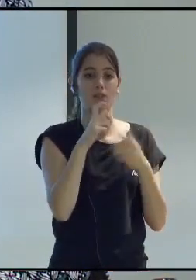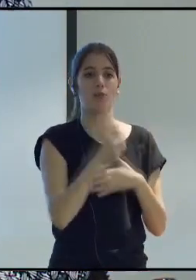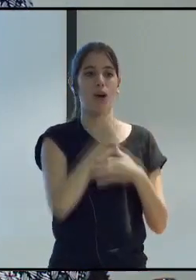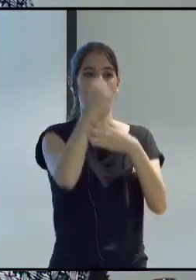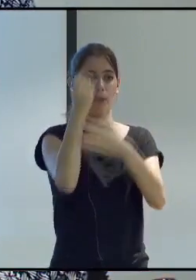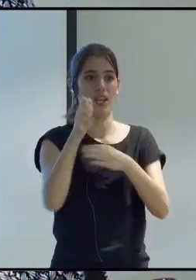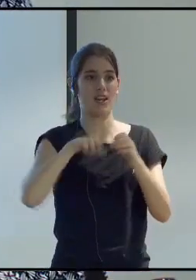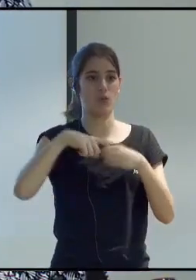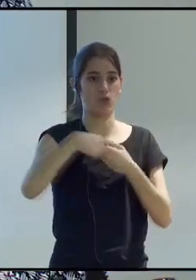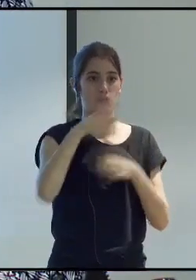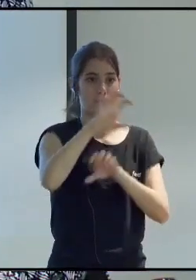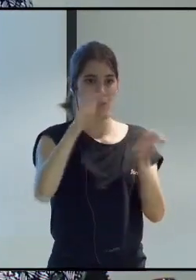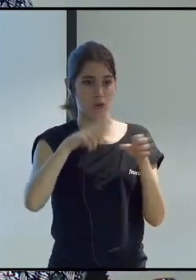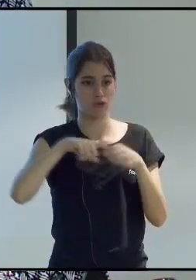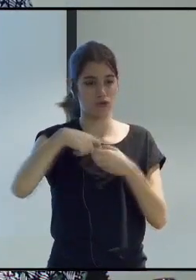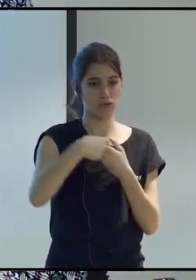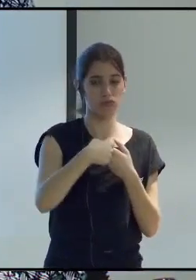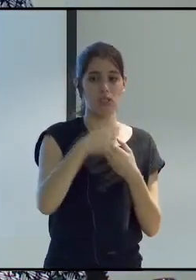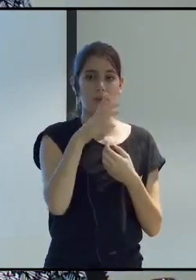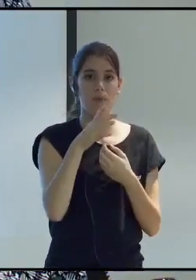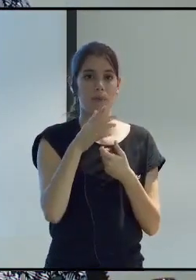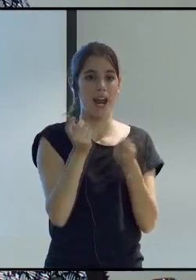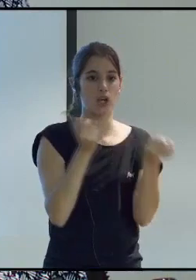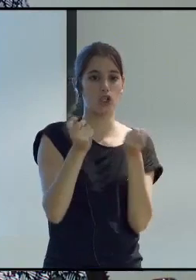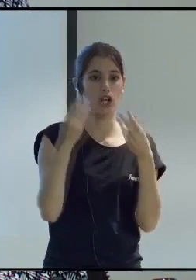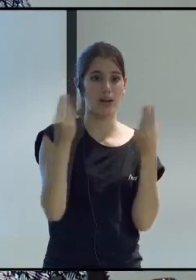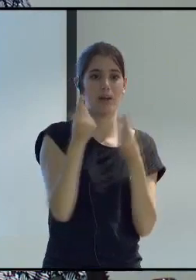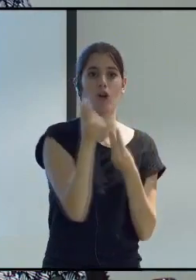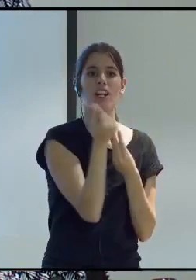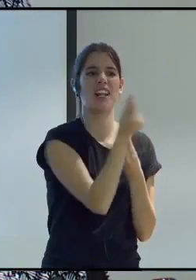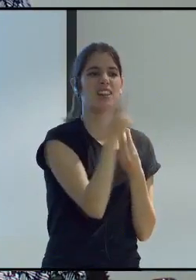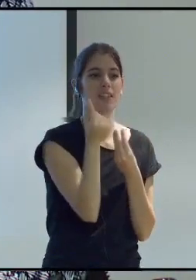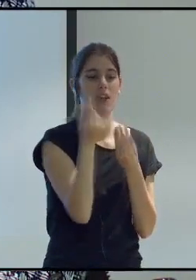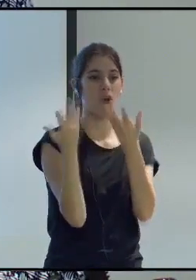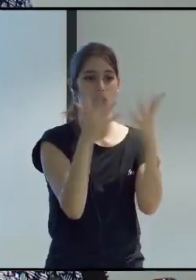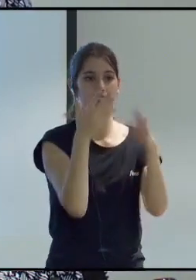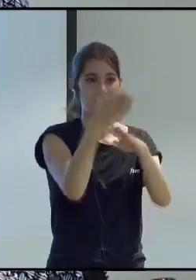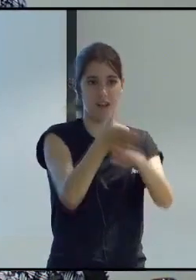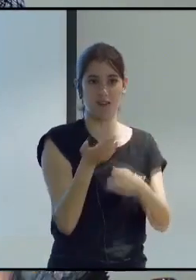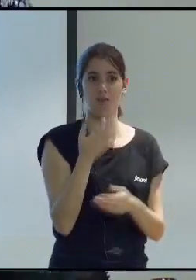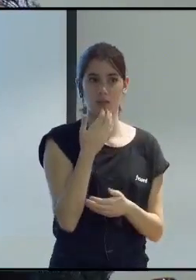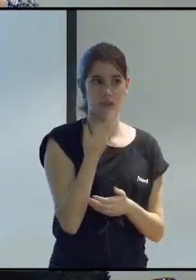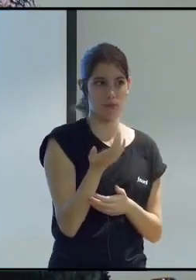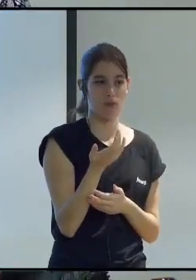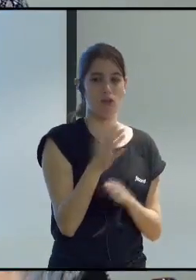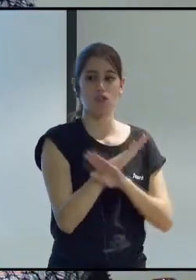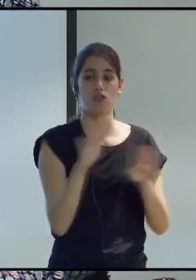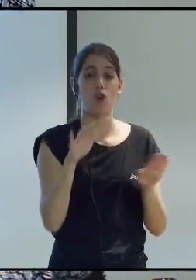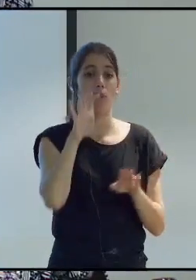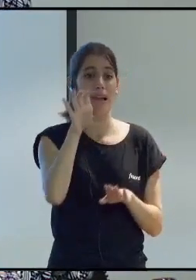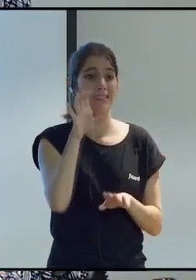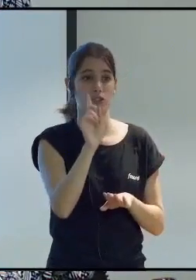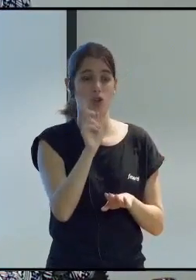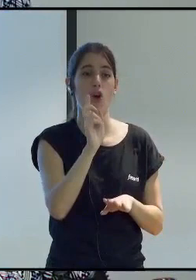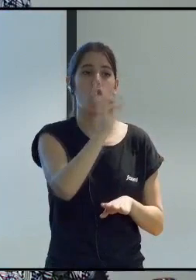better monitor the use of those structural funds. We have it also in Hungary. It's not only about Hungary. We have them also in Bulgaria.